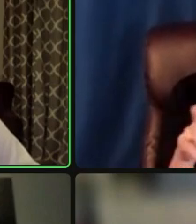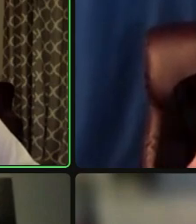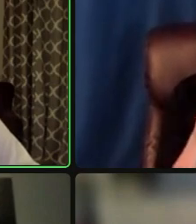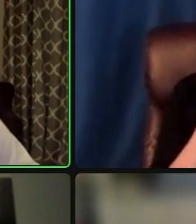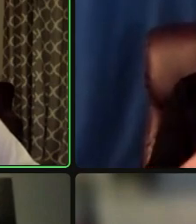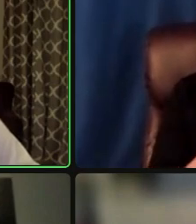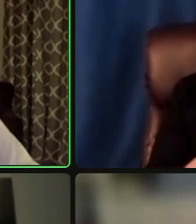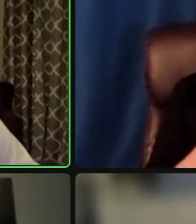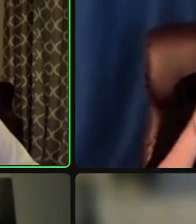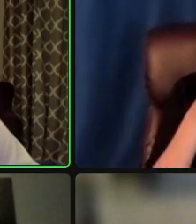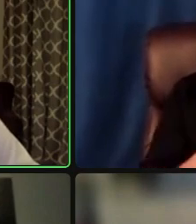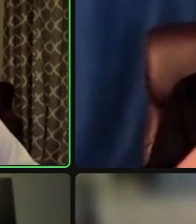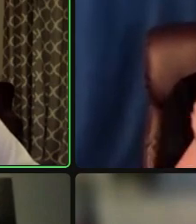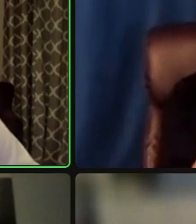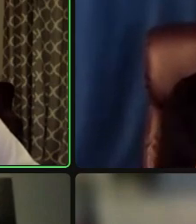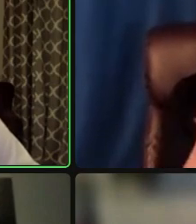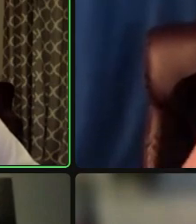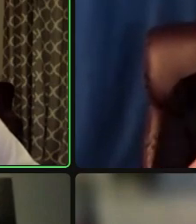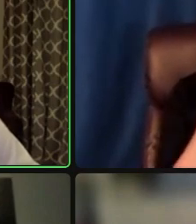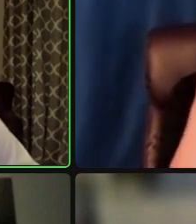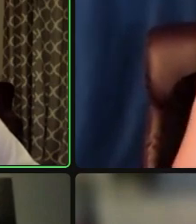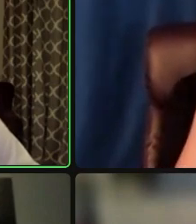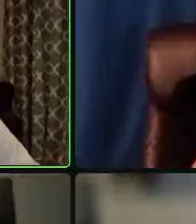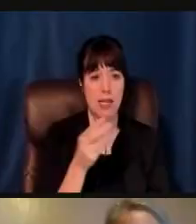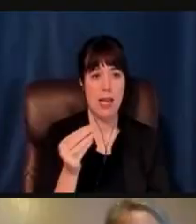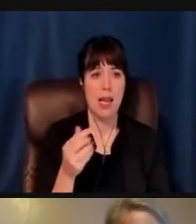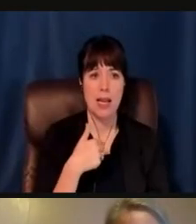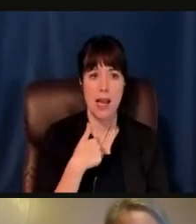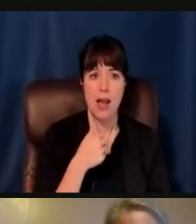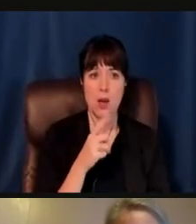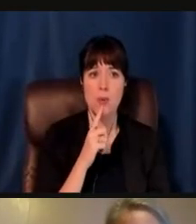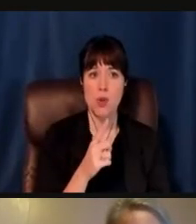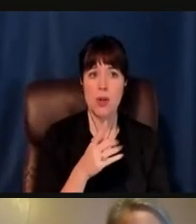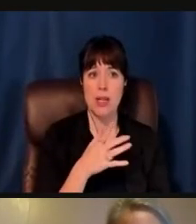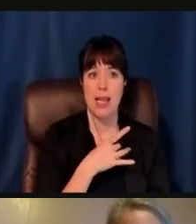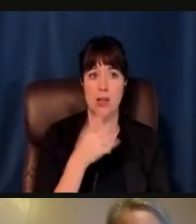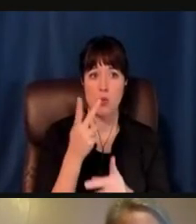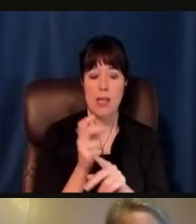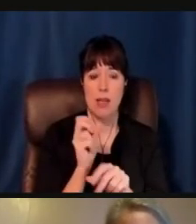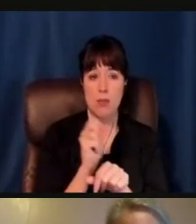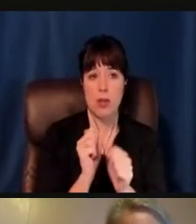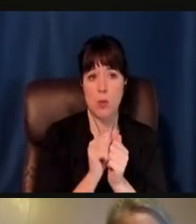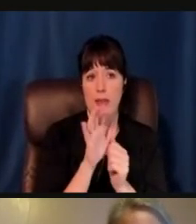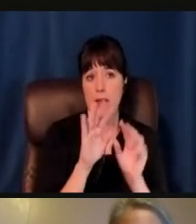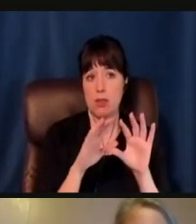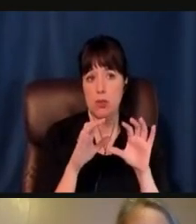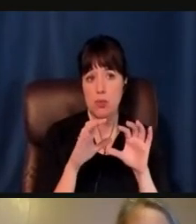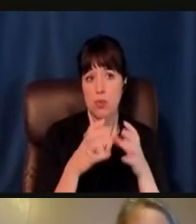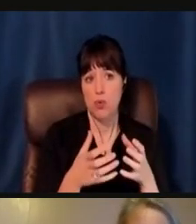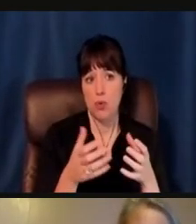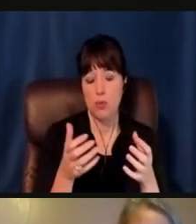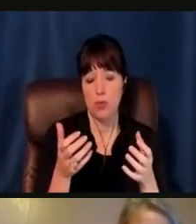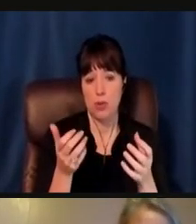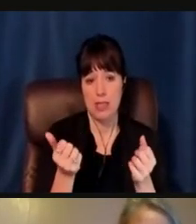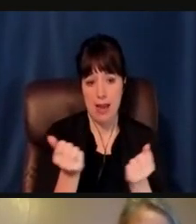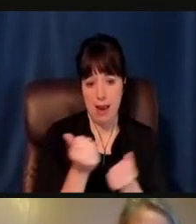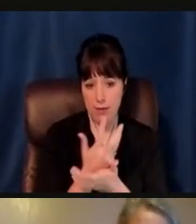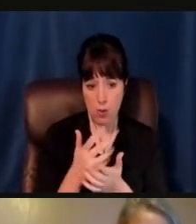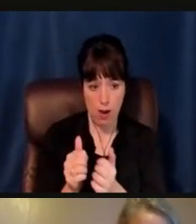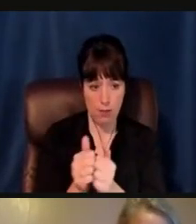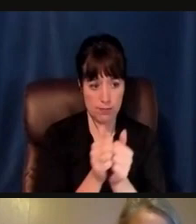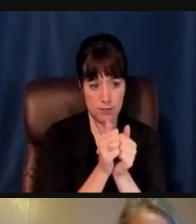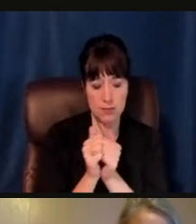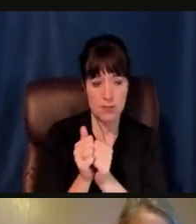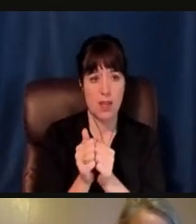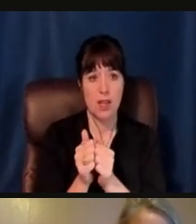That's my understanding. So, you know, I would certainly like to keep working with his group to try and get everybody on board. We're going to need, you know, to